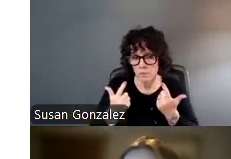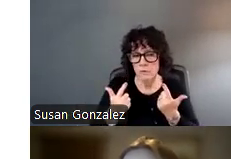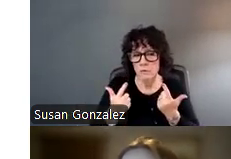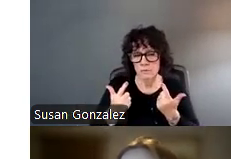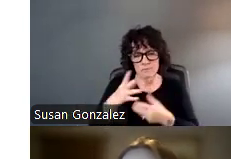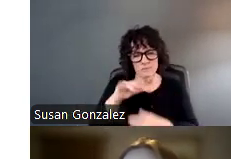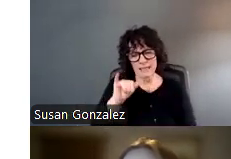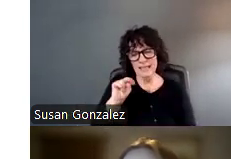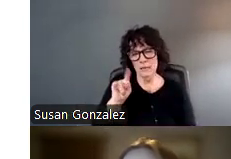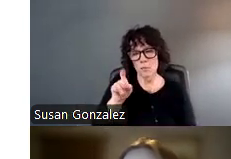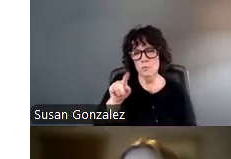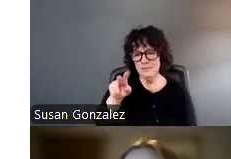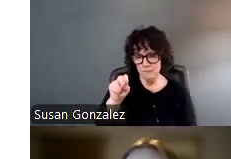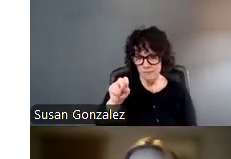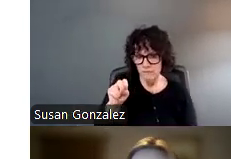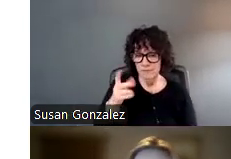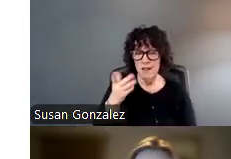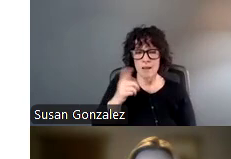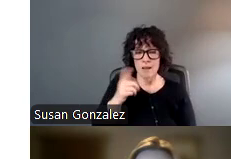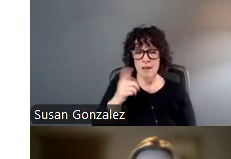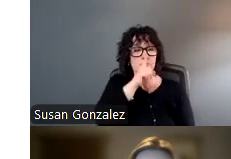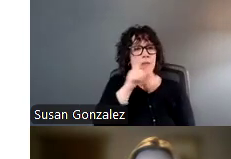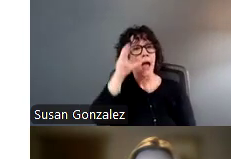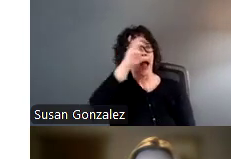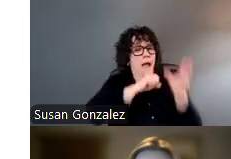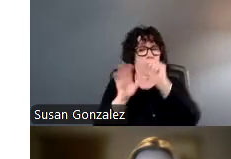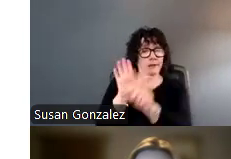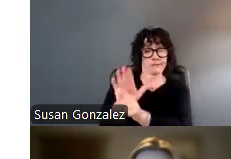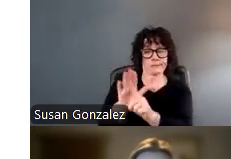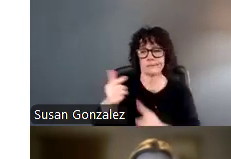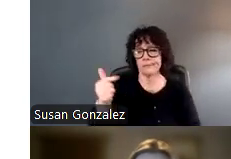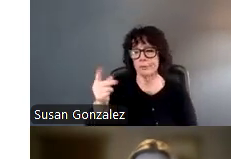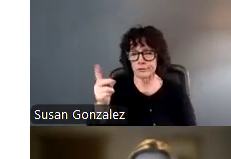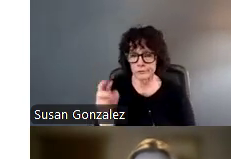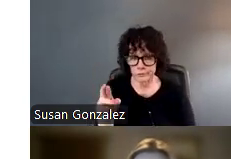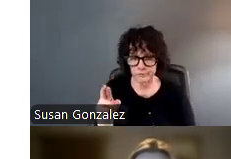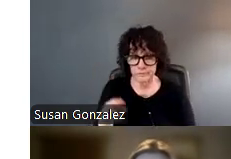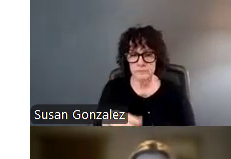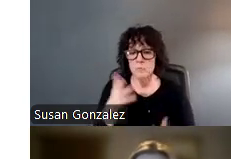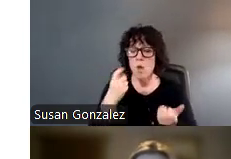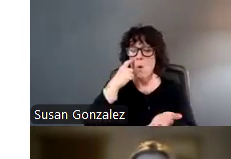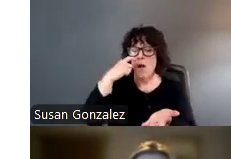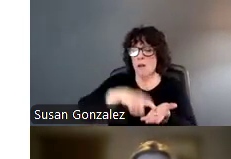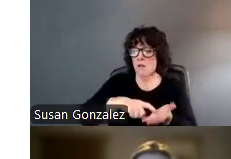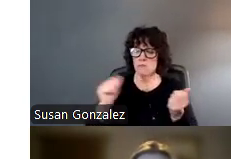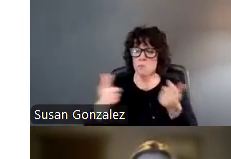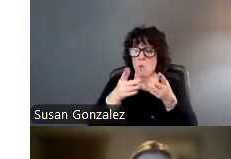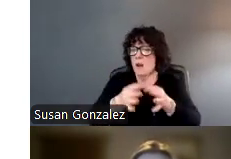including the languages of all indigenous people and the unceded lands each of us